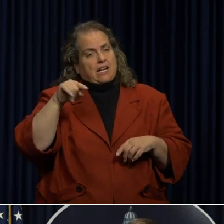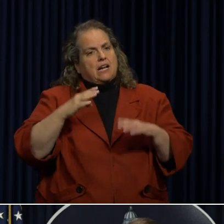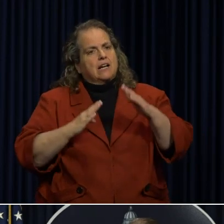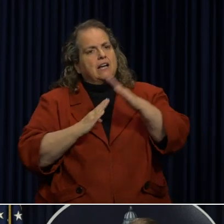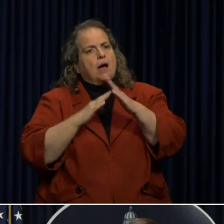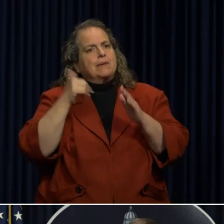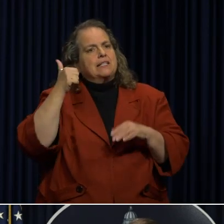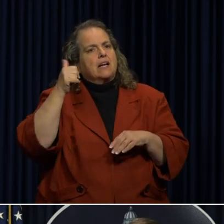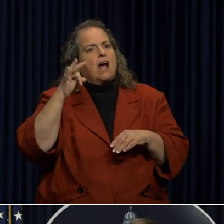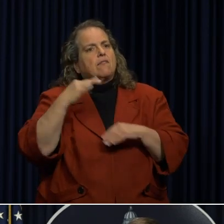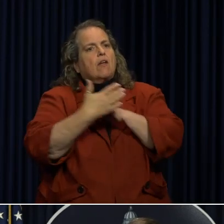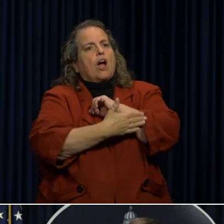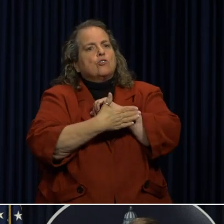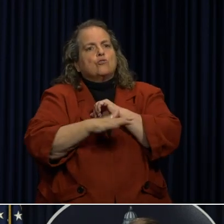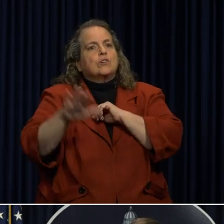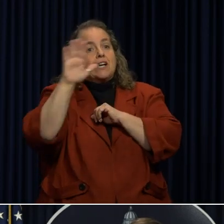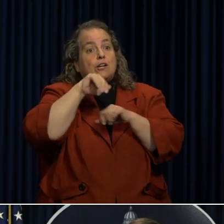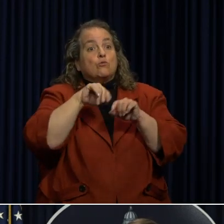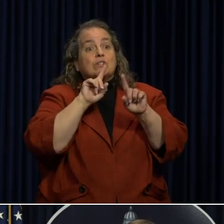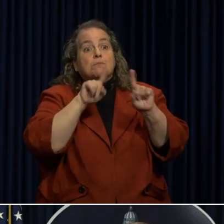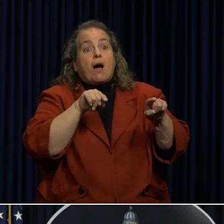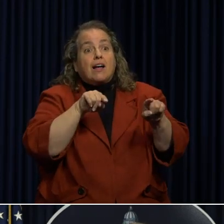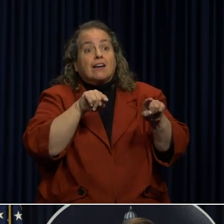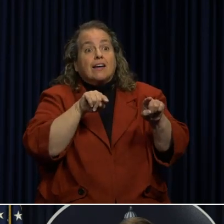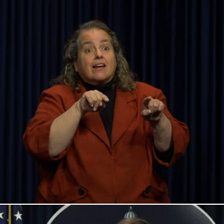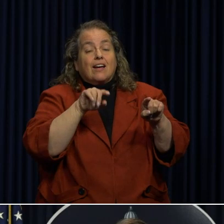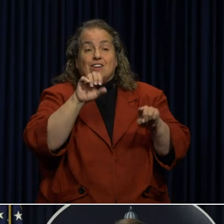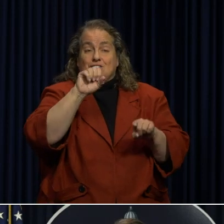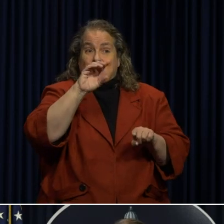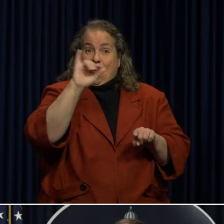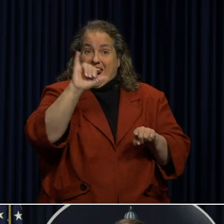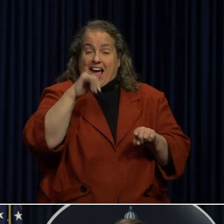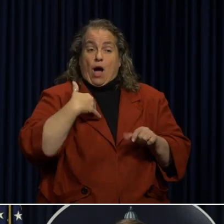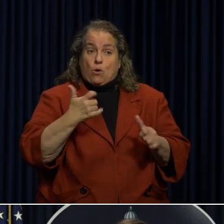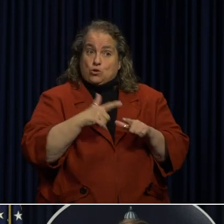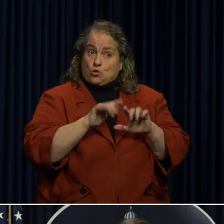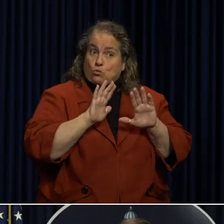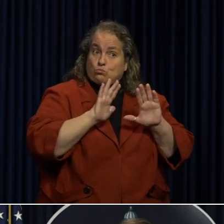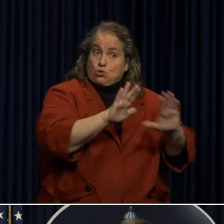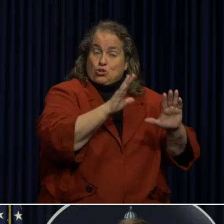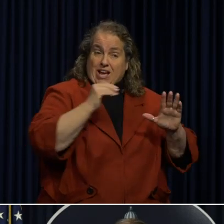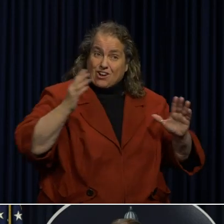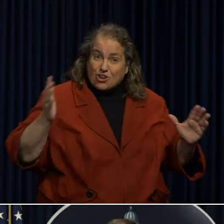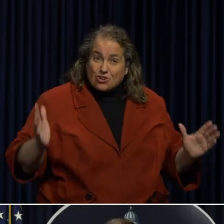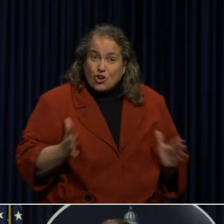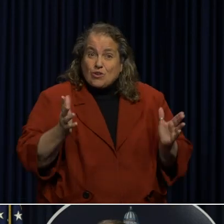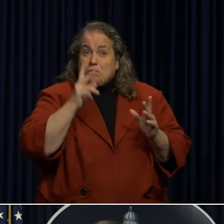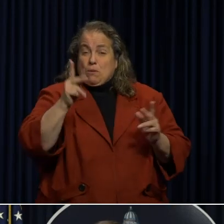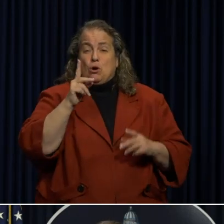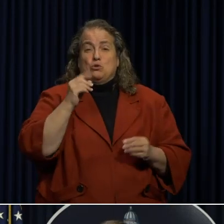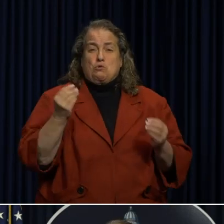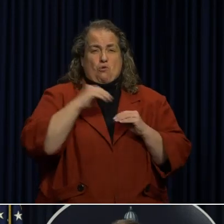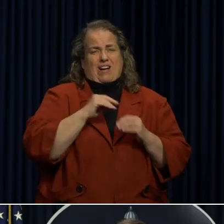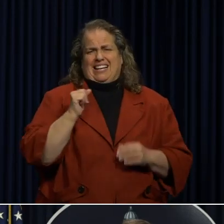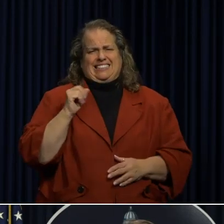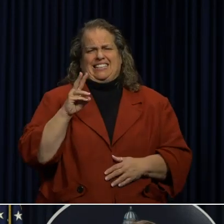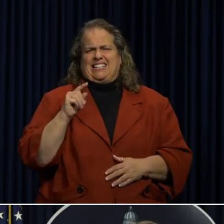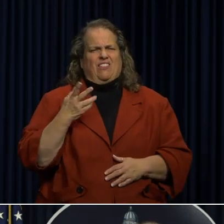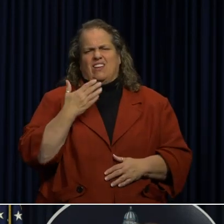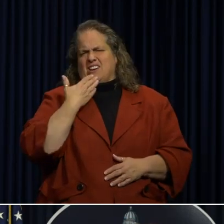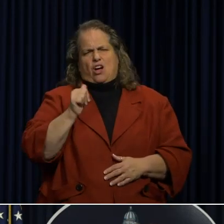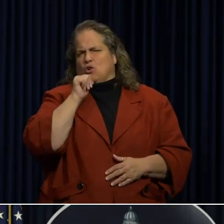in responding to the census. So just like I want to push and encourage everybody to do more because 16th isn't good enough in